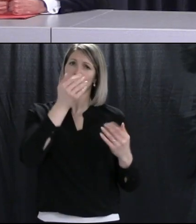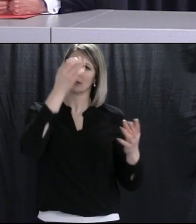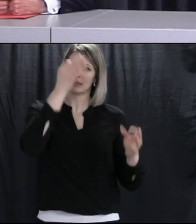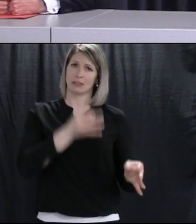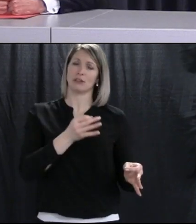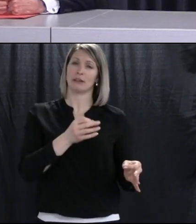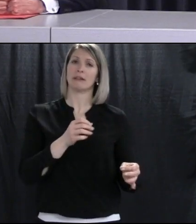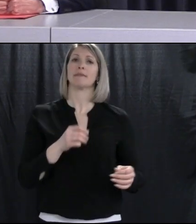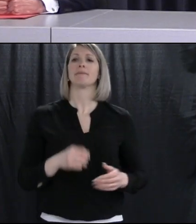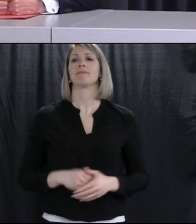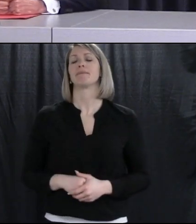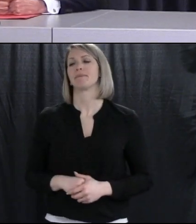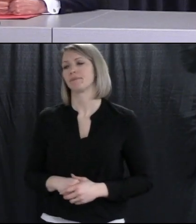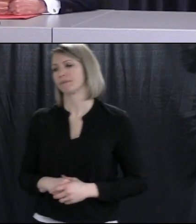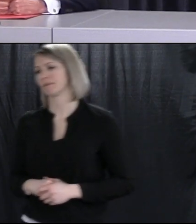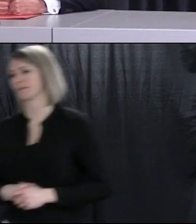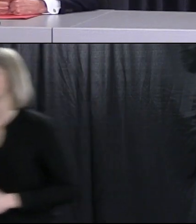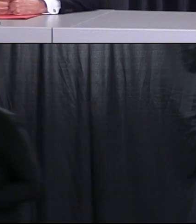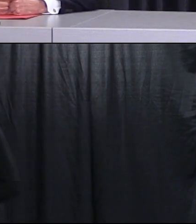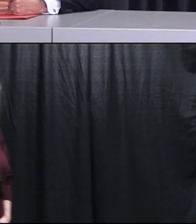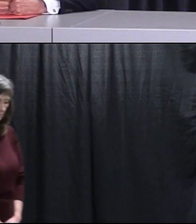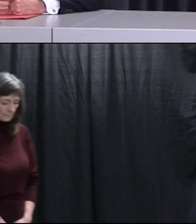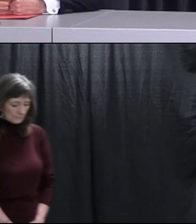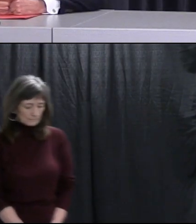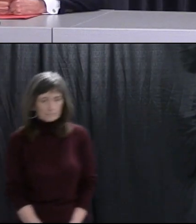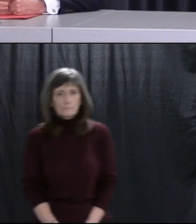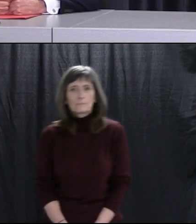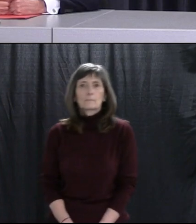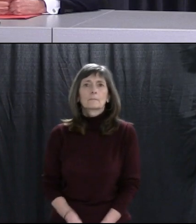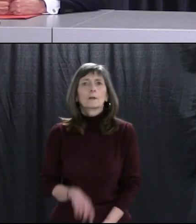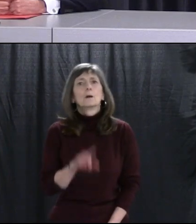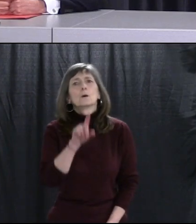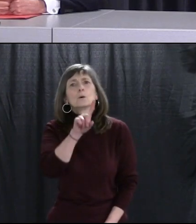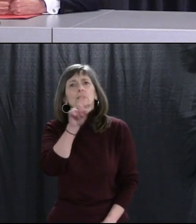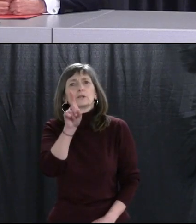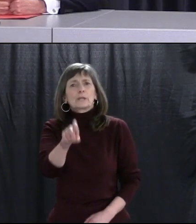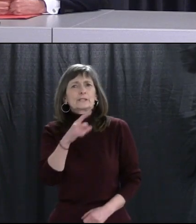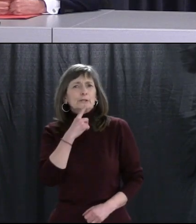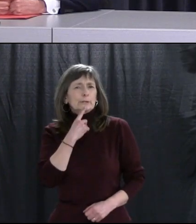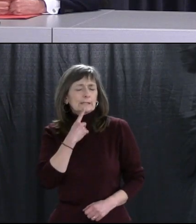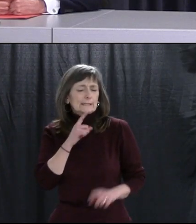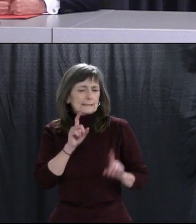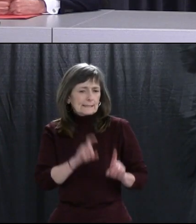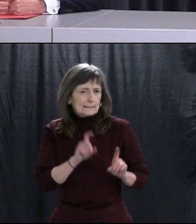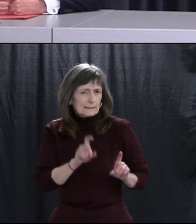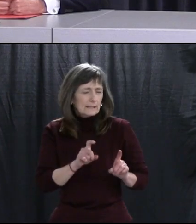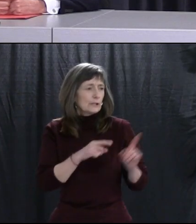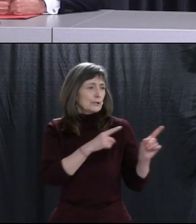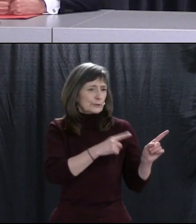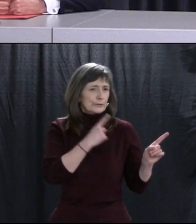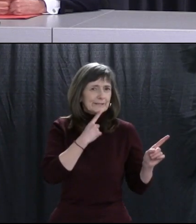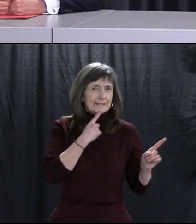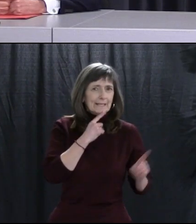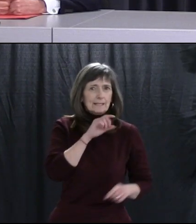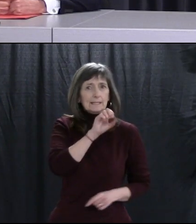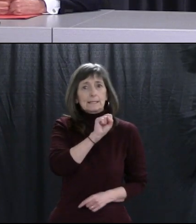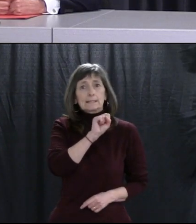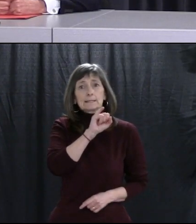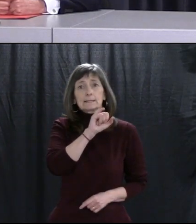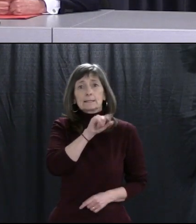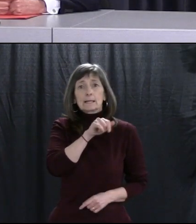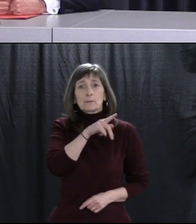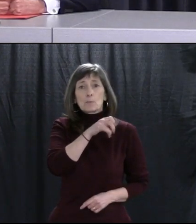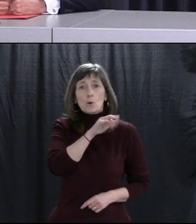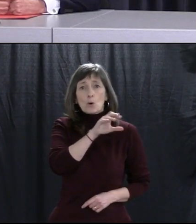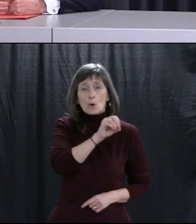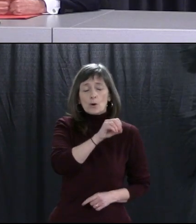about. One of the questions is about testing. You mentioned, for example, Singapore as a jurisdiction. It and South